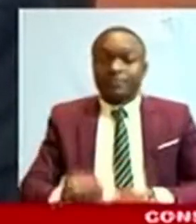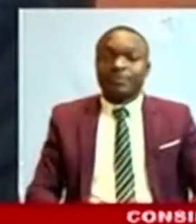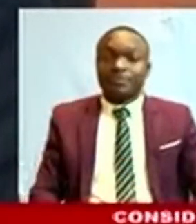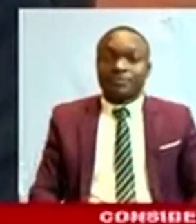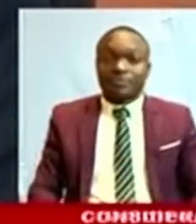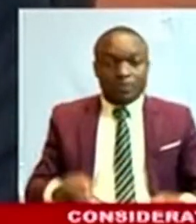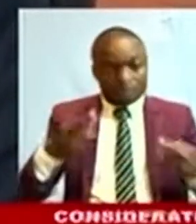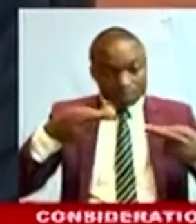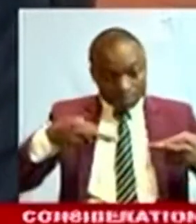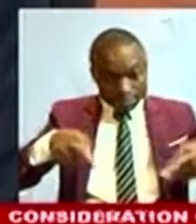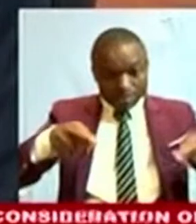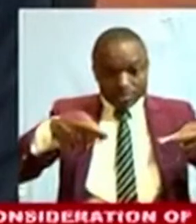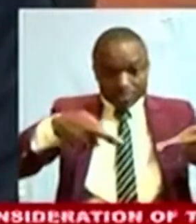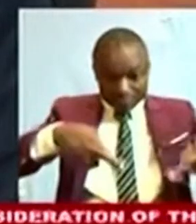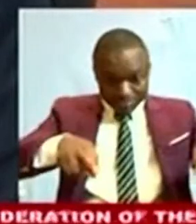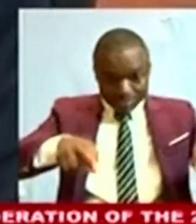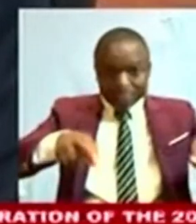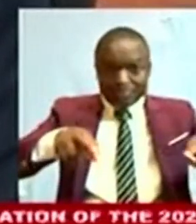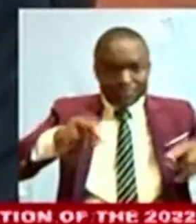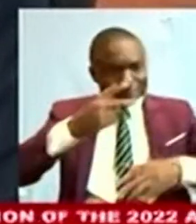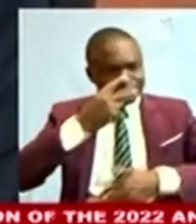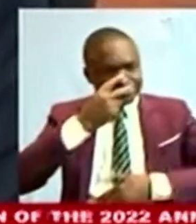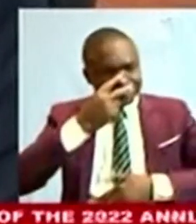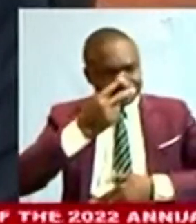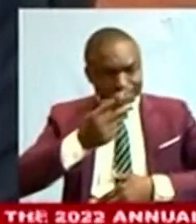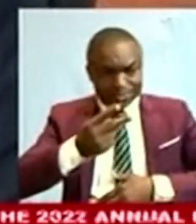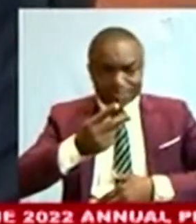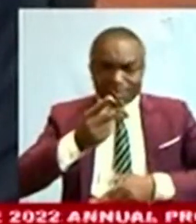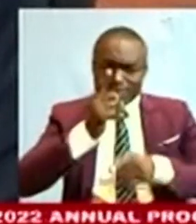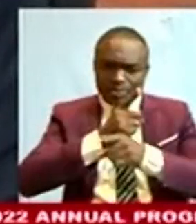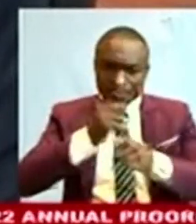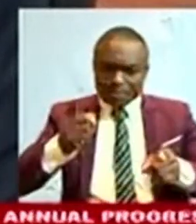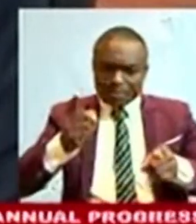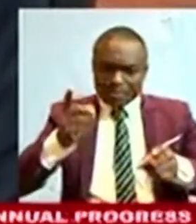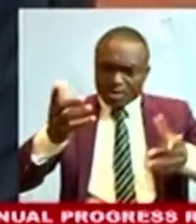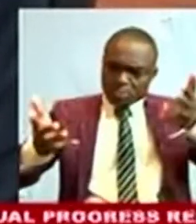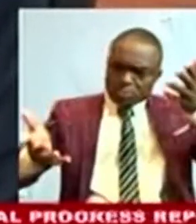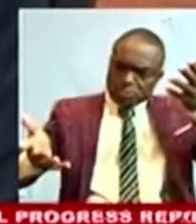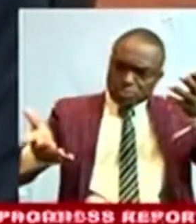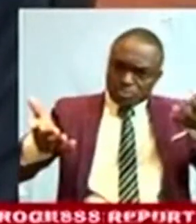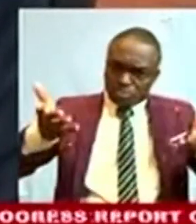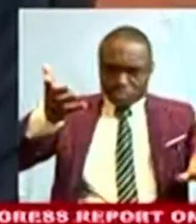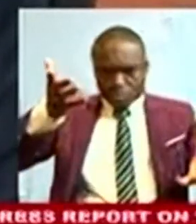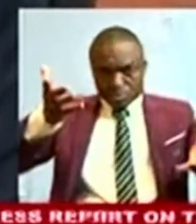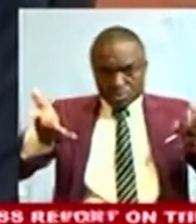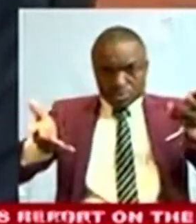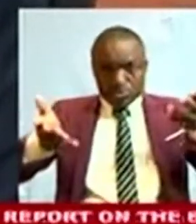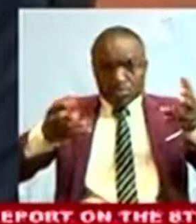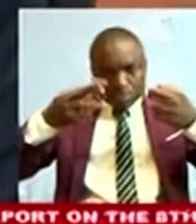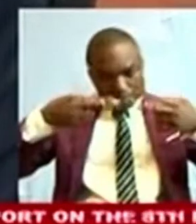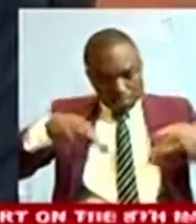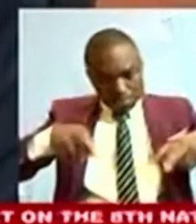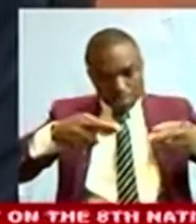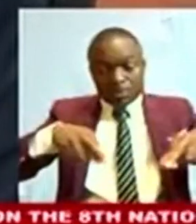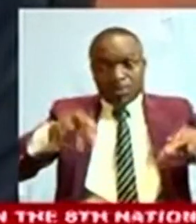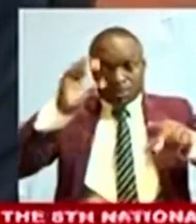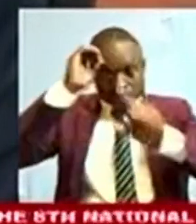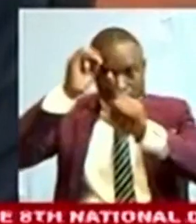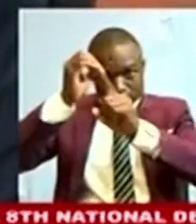research. I note that we are just measuring we said research target